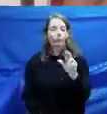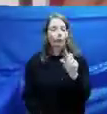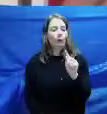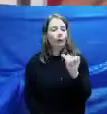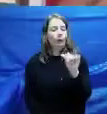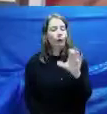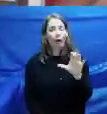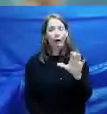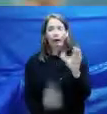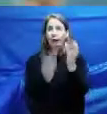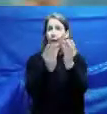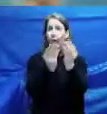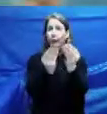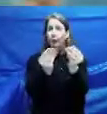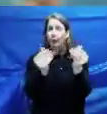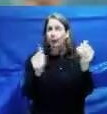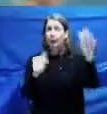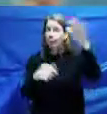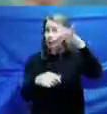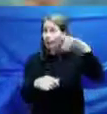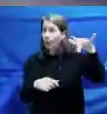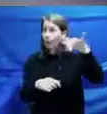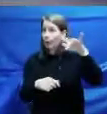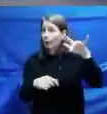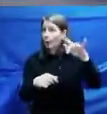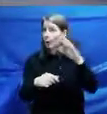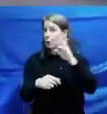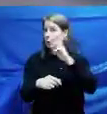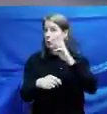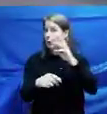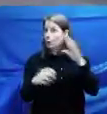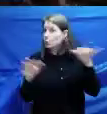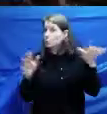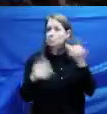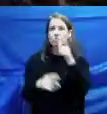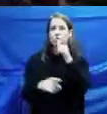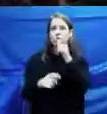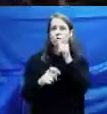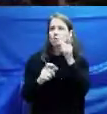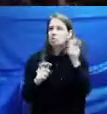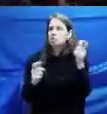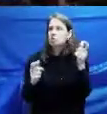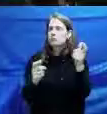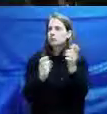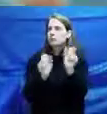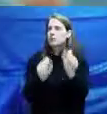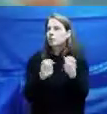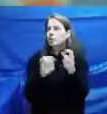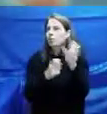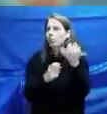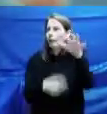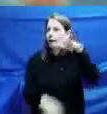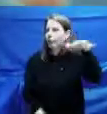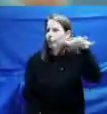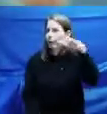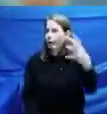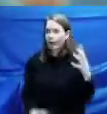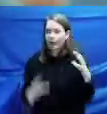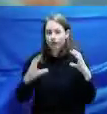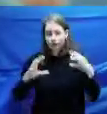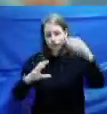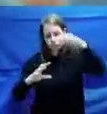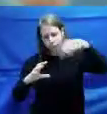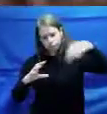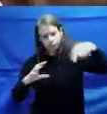of countries and indigenous people, environmental groups, multinational organizations. This is a real-life